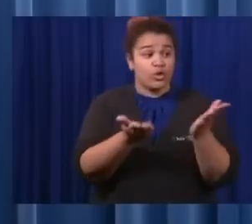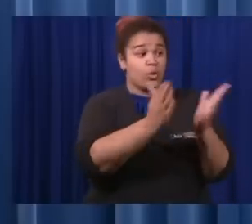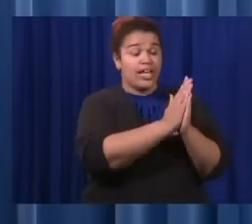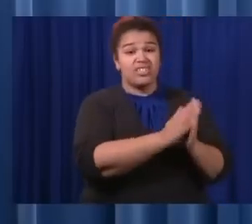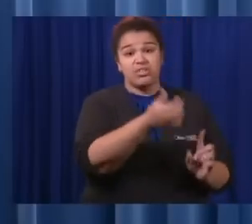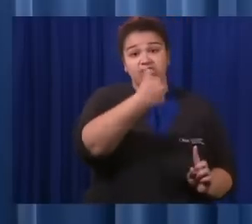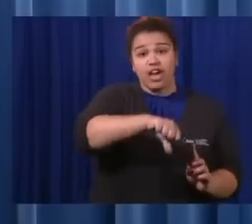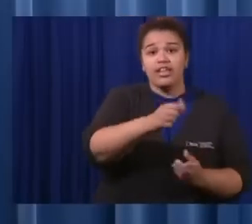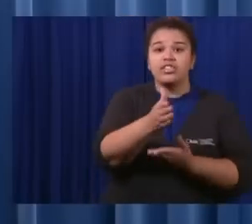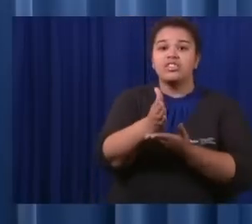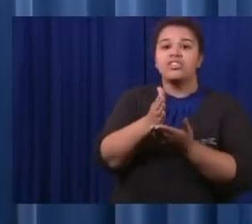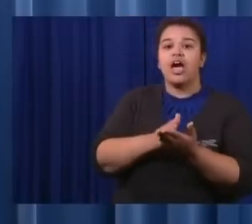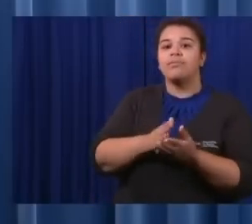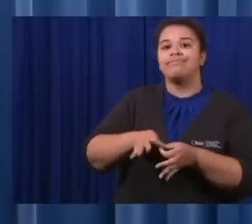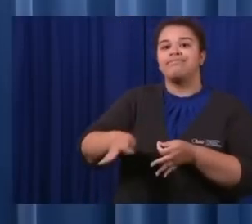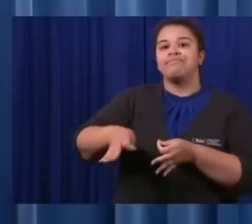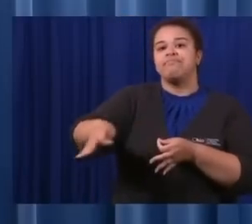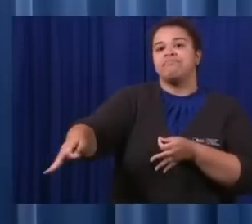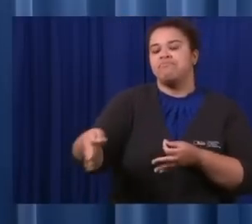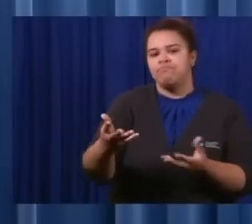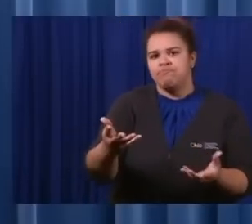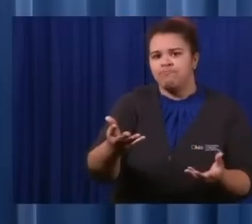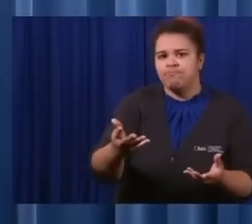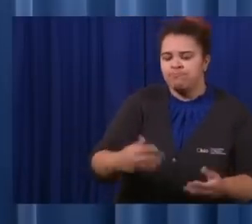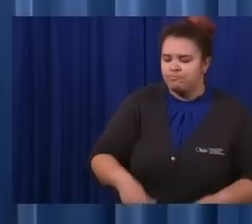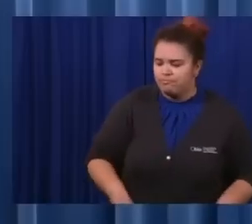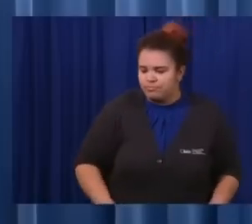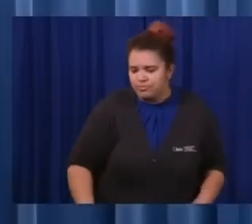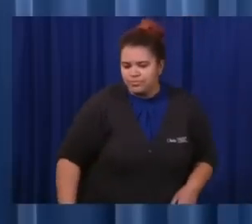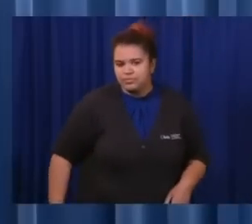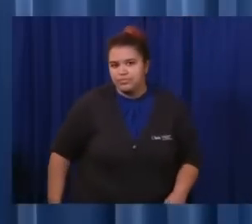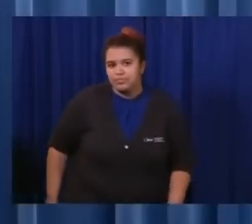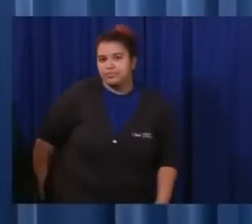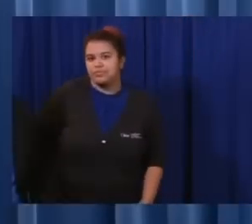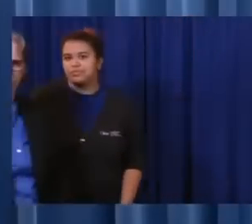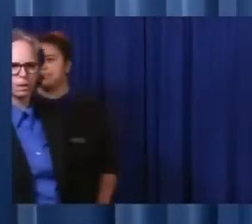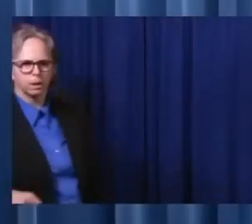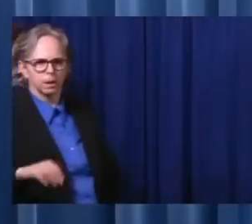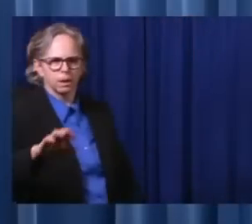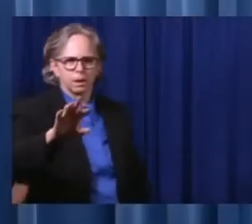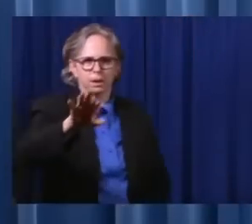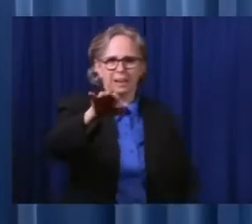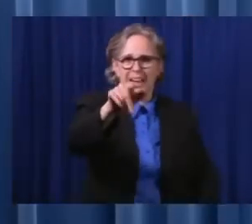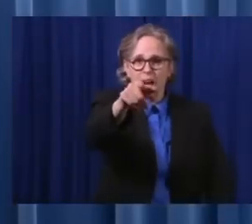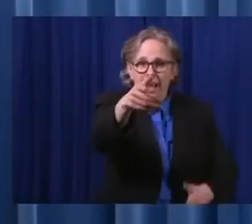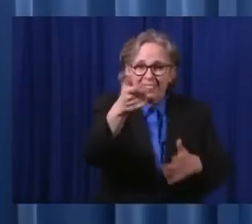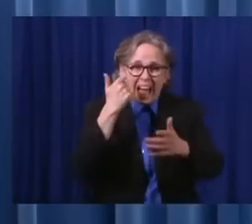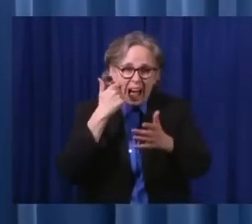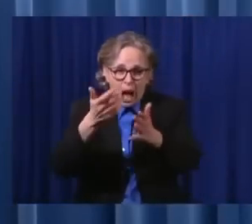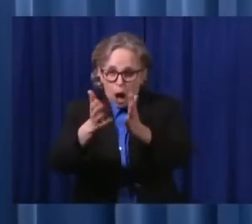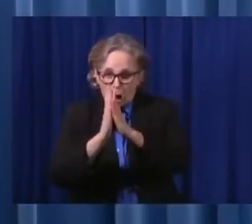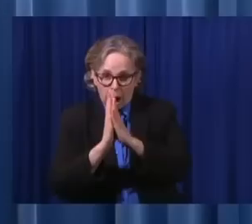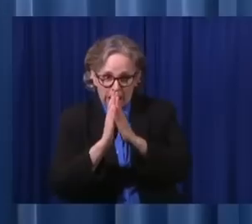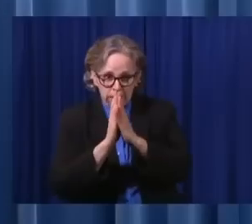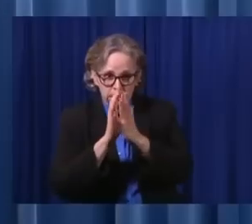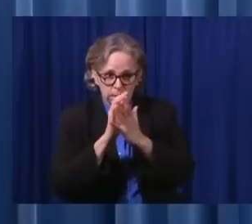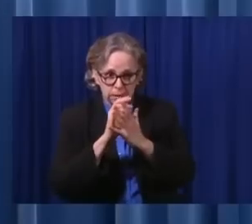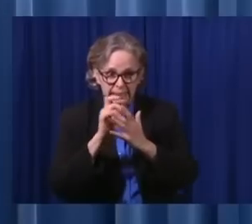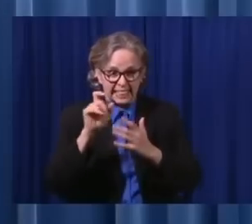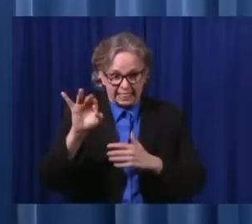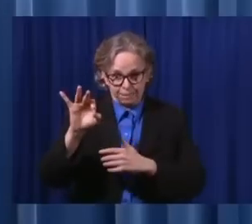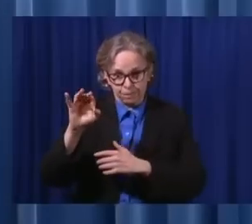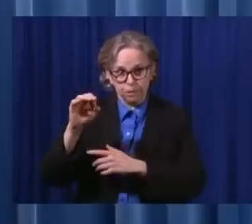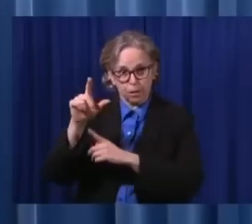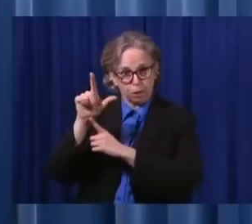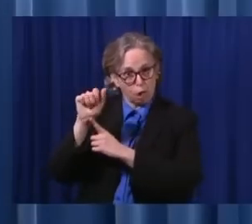We'll look at anything that, whatever the law tells us that we're supposed to release, we're certainly going to release. But beyond that, this administration has laid